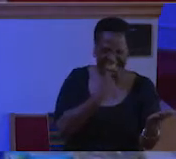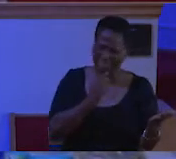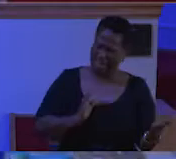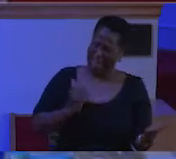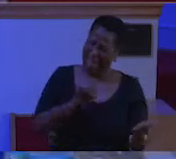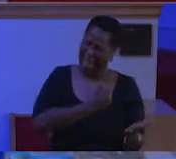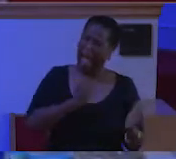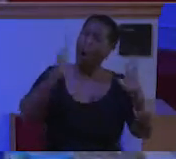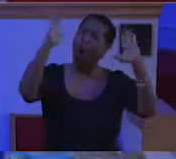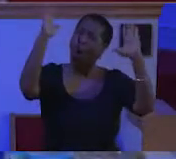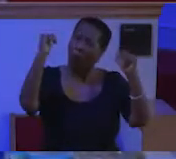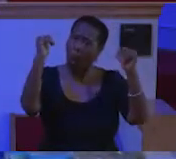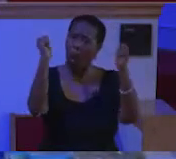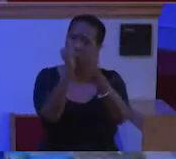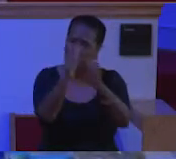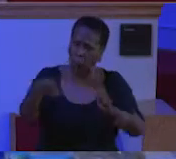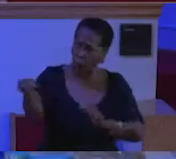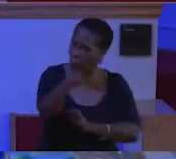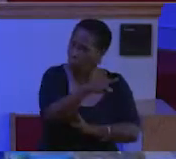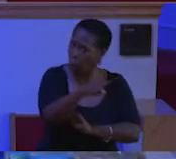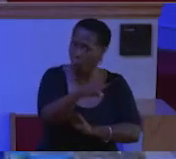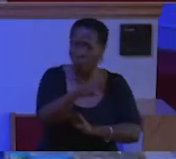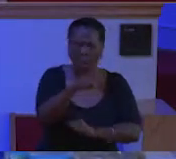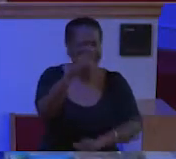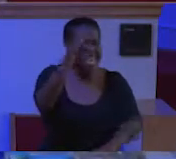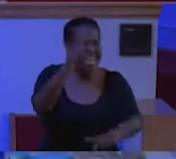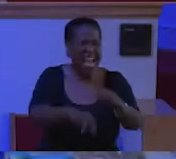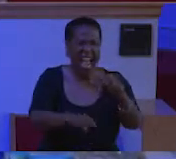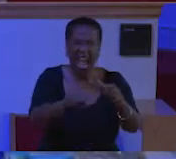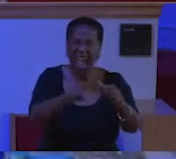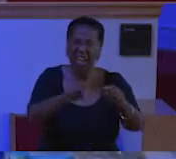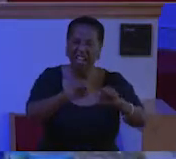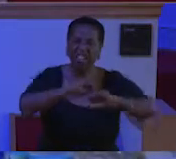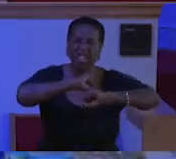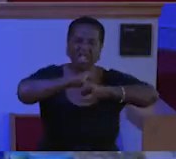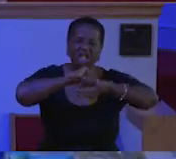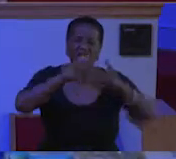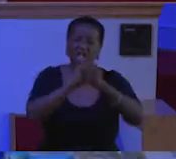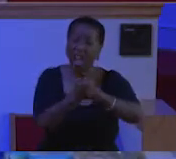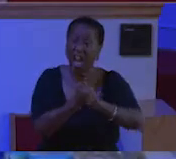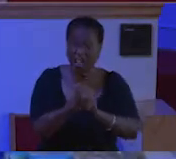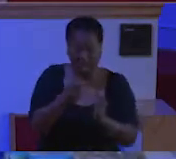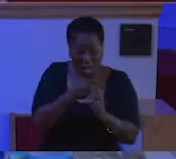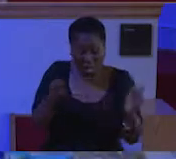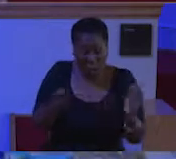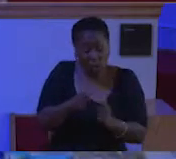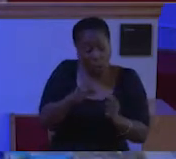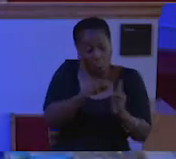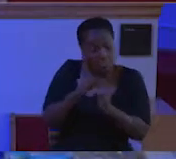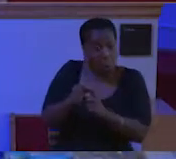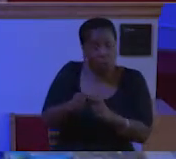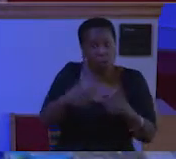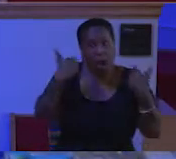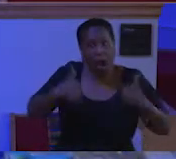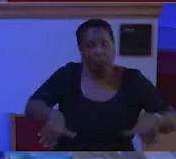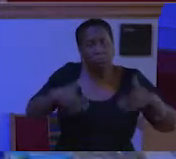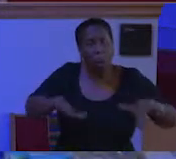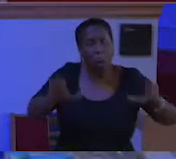is unshaken. These are remarkable words. They're not